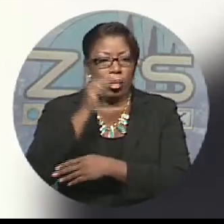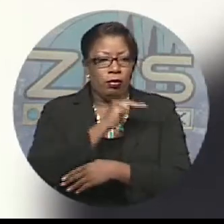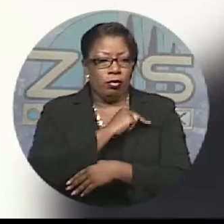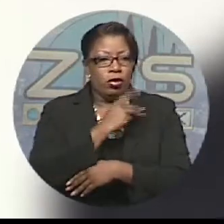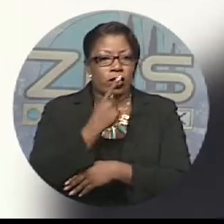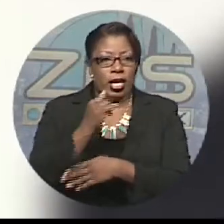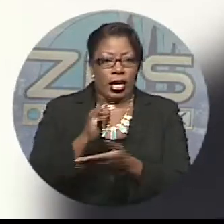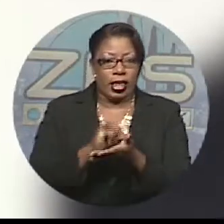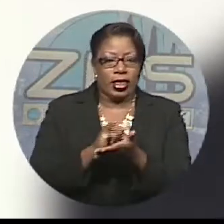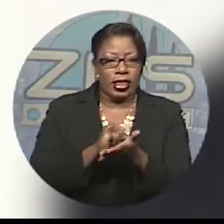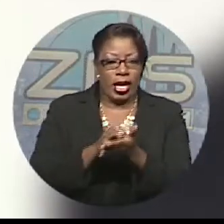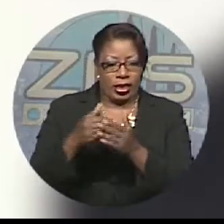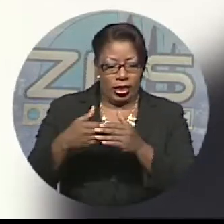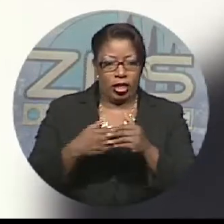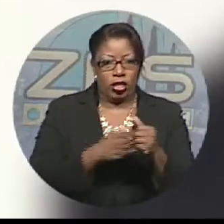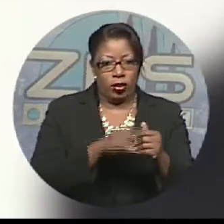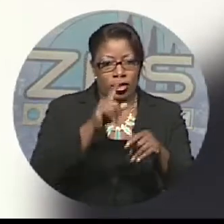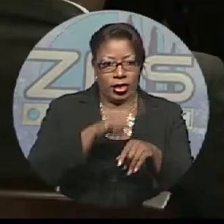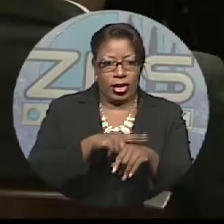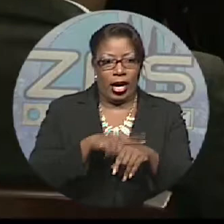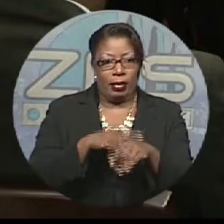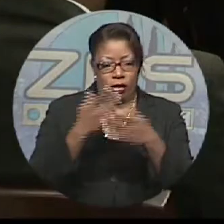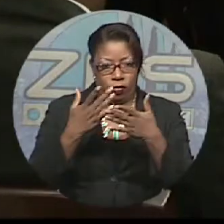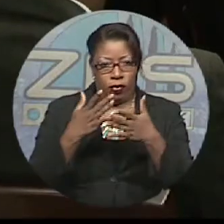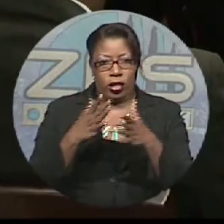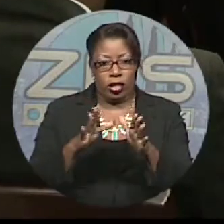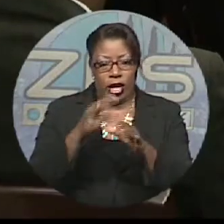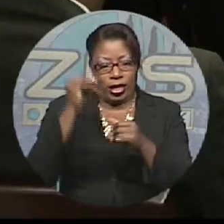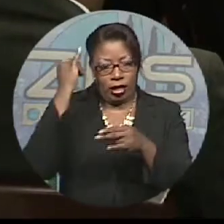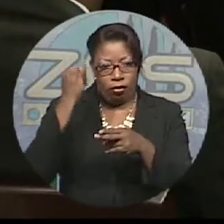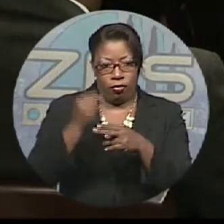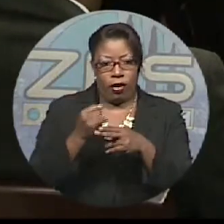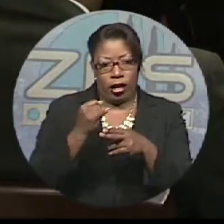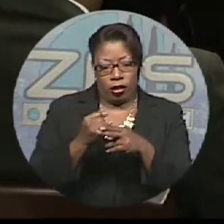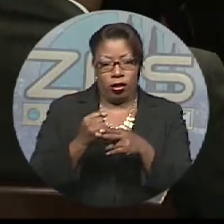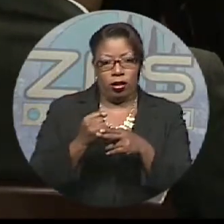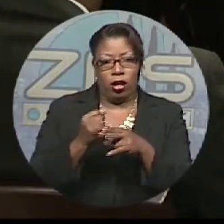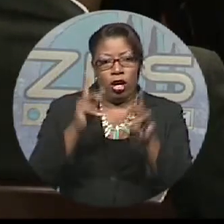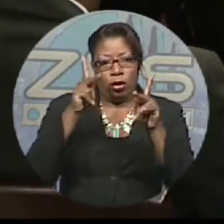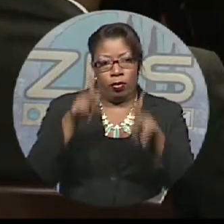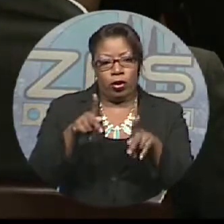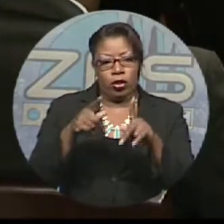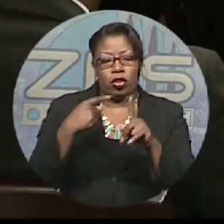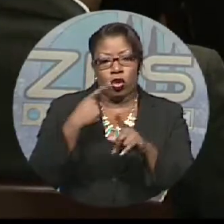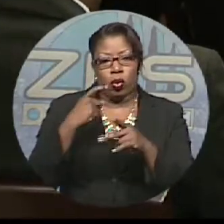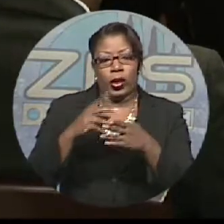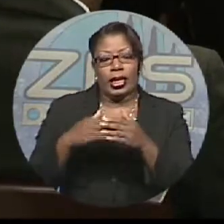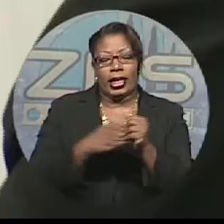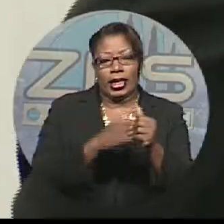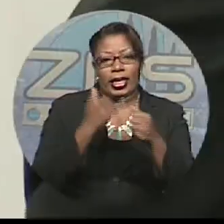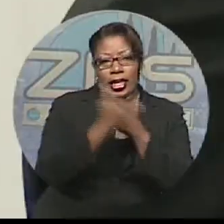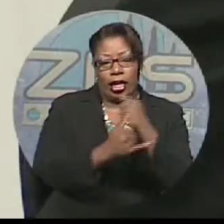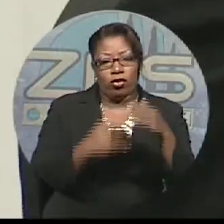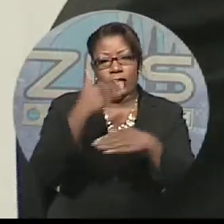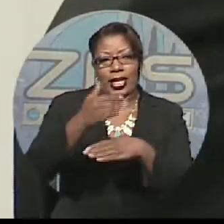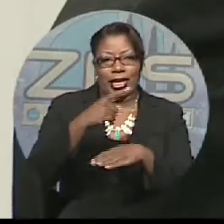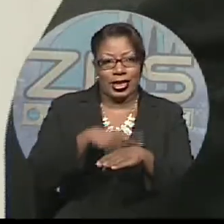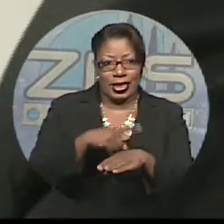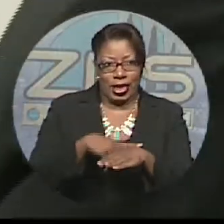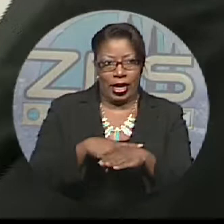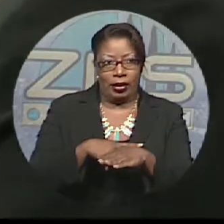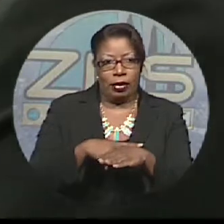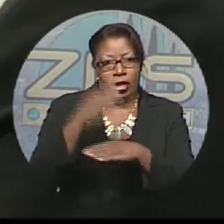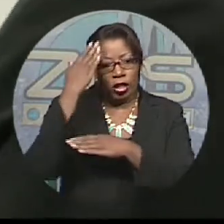leadership should recognize that its time is over and to identify suitable replacements. And while there's been no word on Mr.